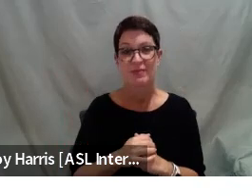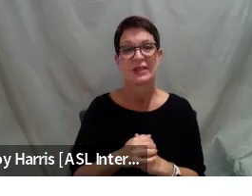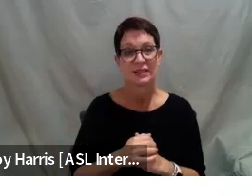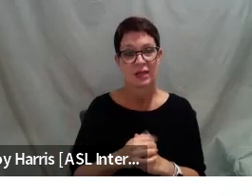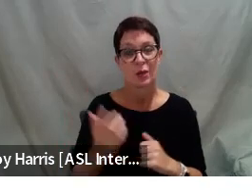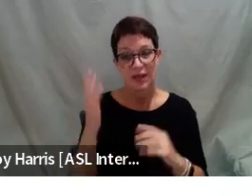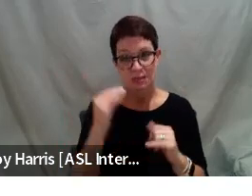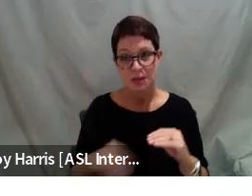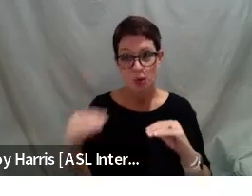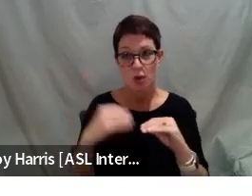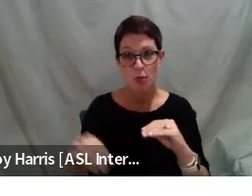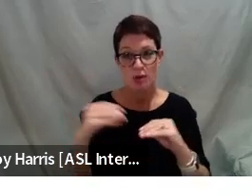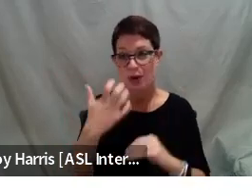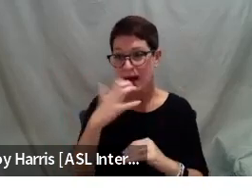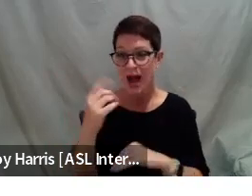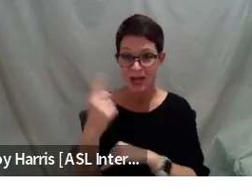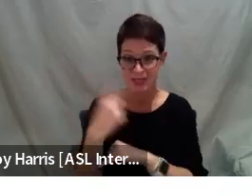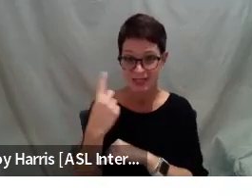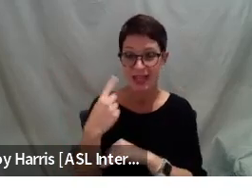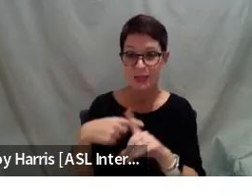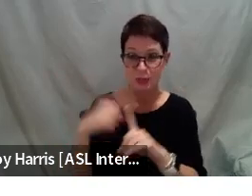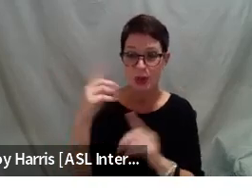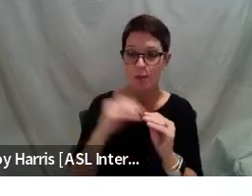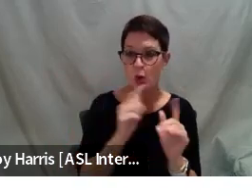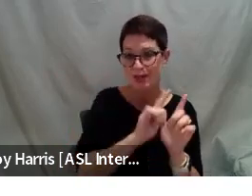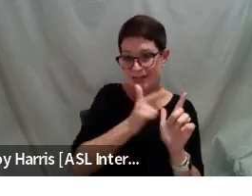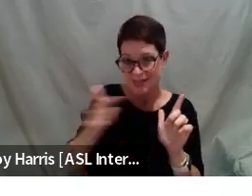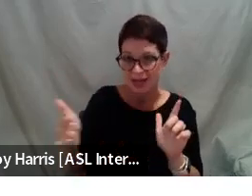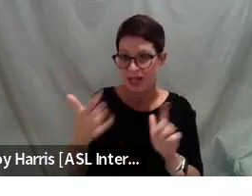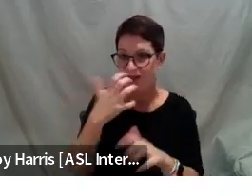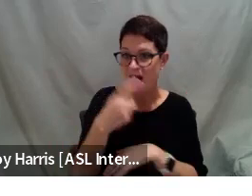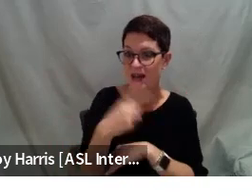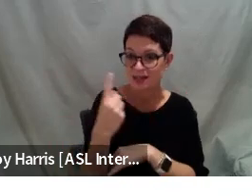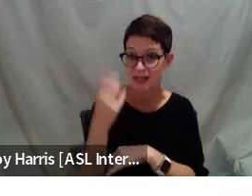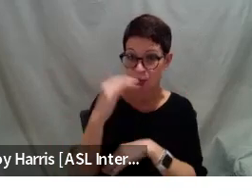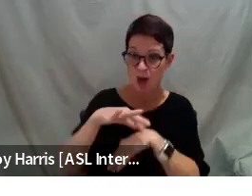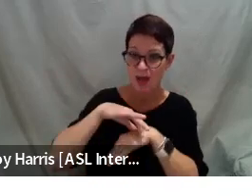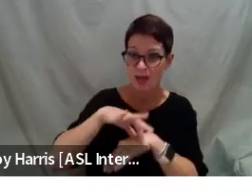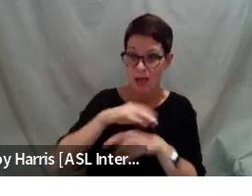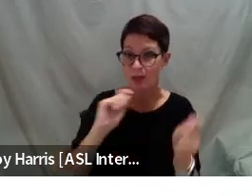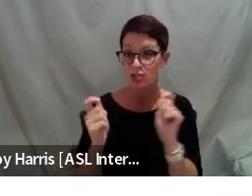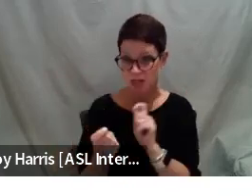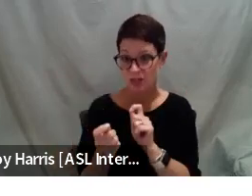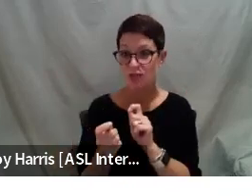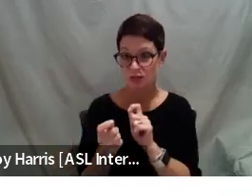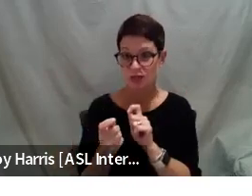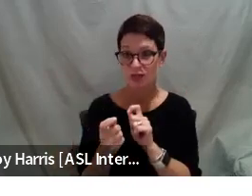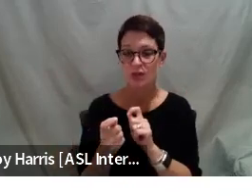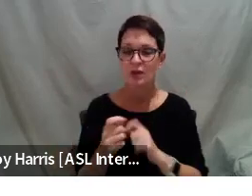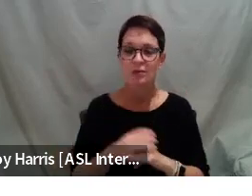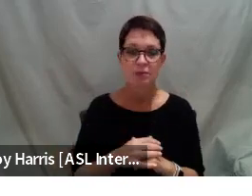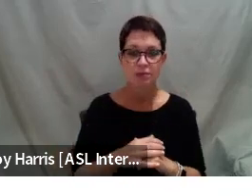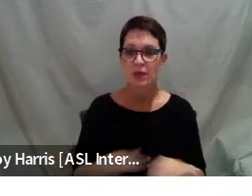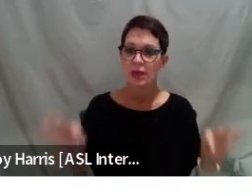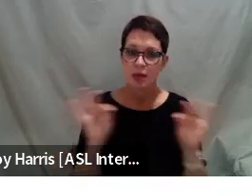anticipating more very hot days, more consecutive hot days due to climate change. So we want to be sure to